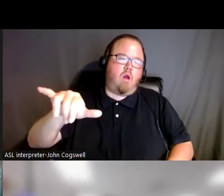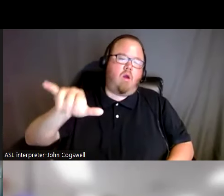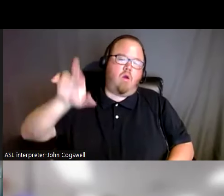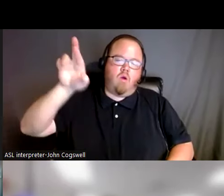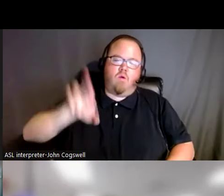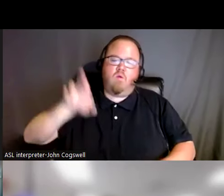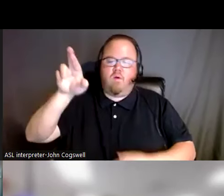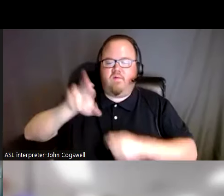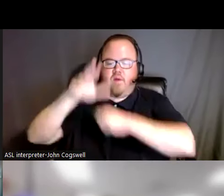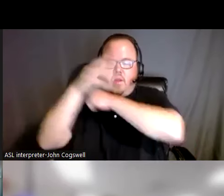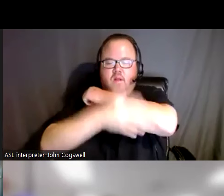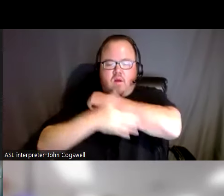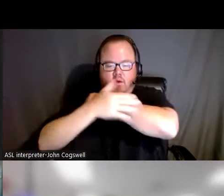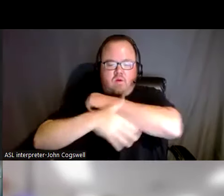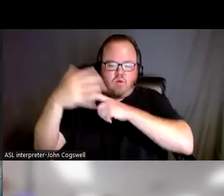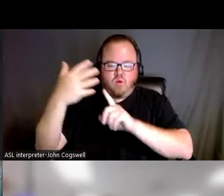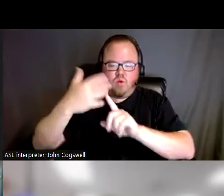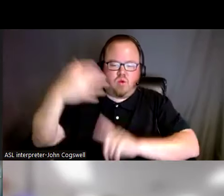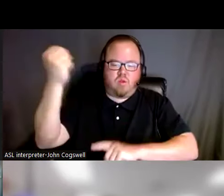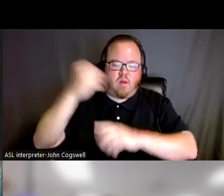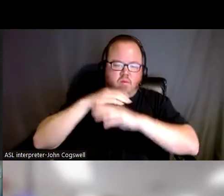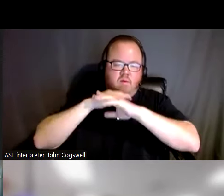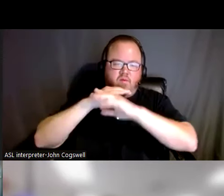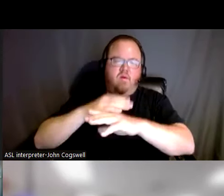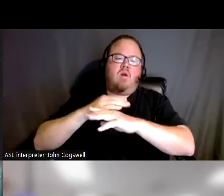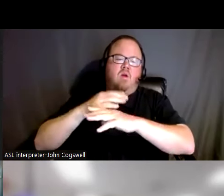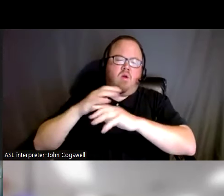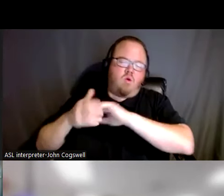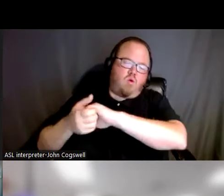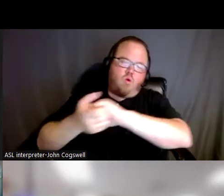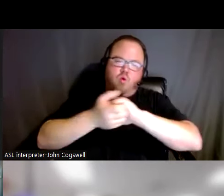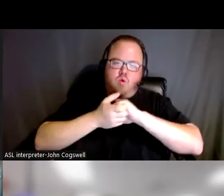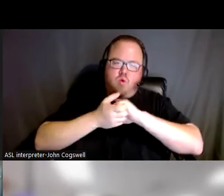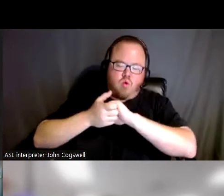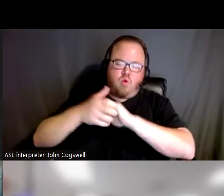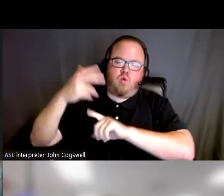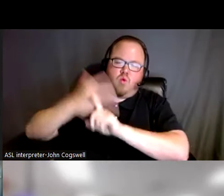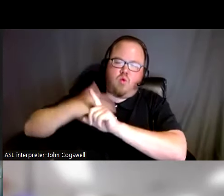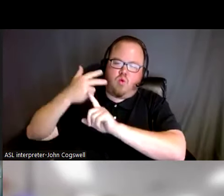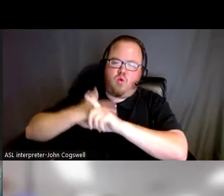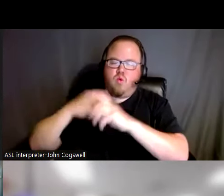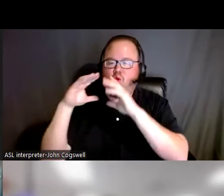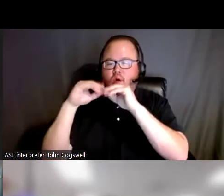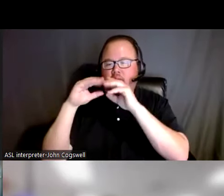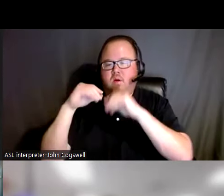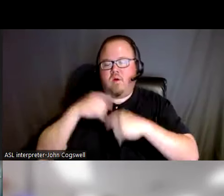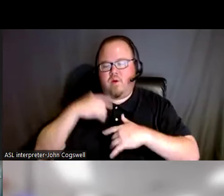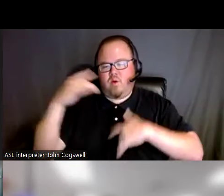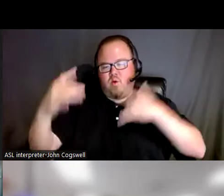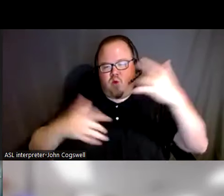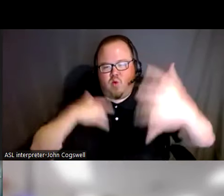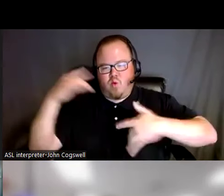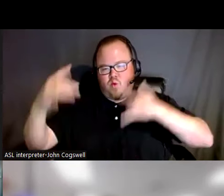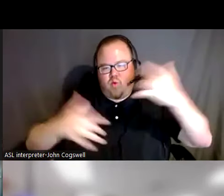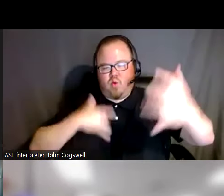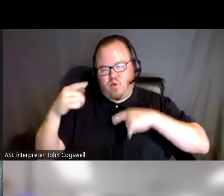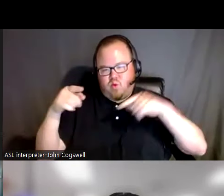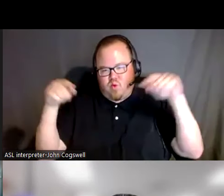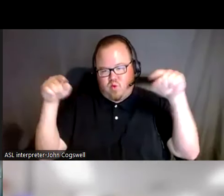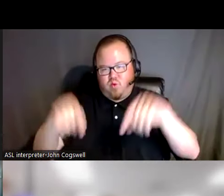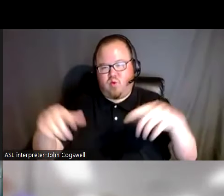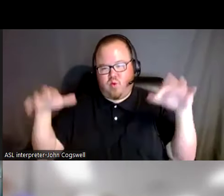Riverside County's Suicide Prevention Coalition quarterly meeting. We are very excited to have you here with us